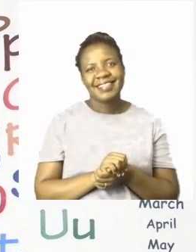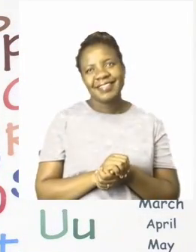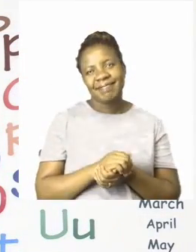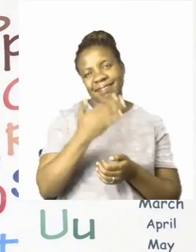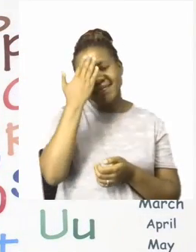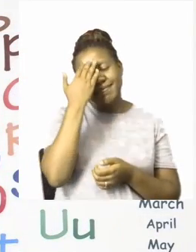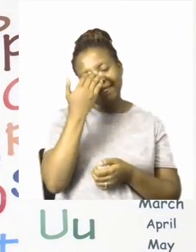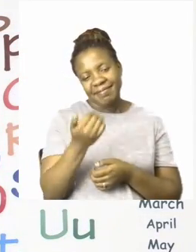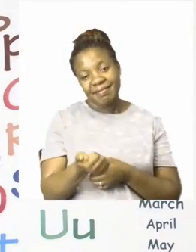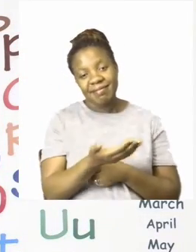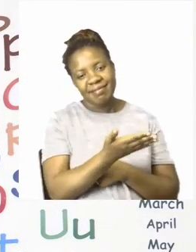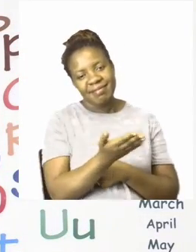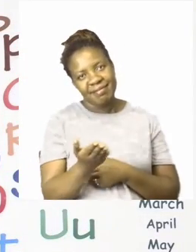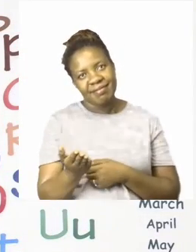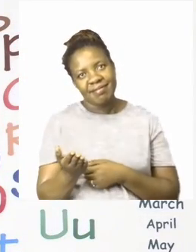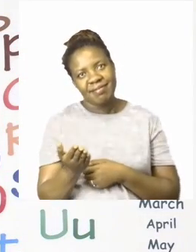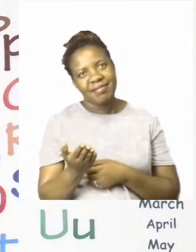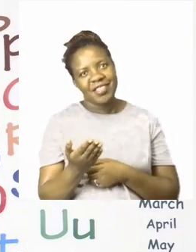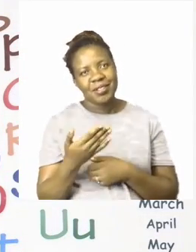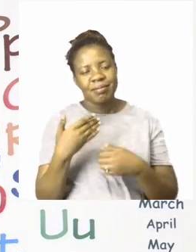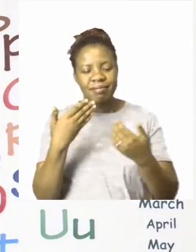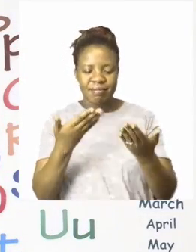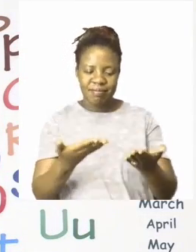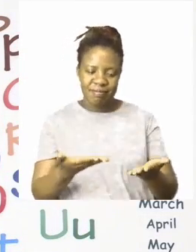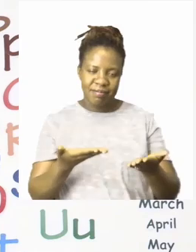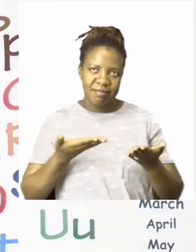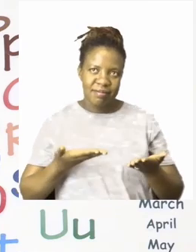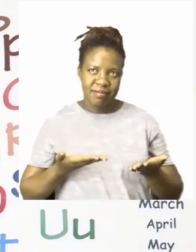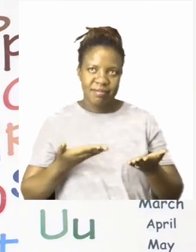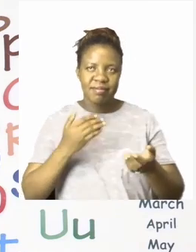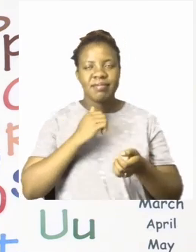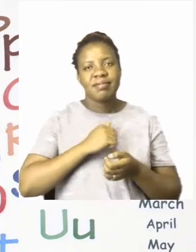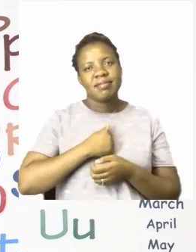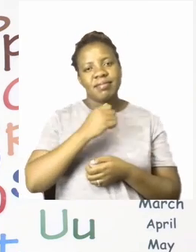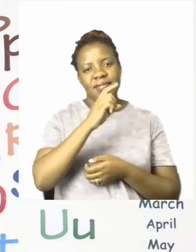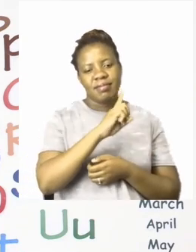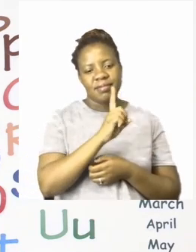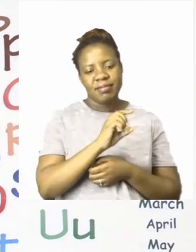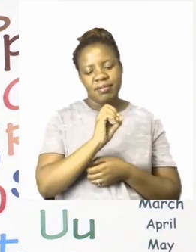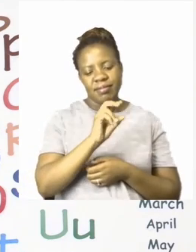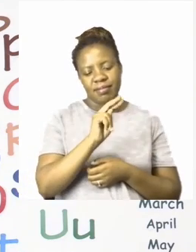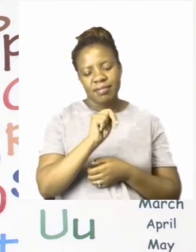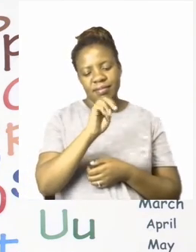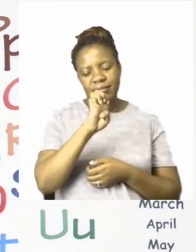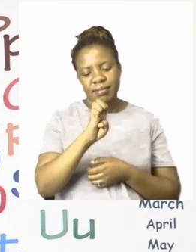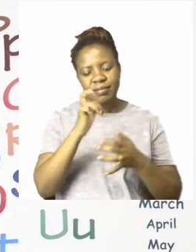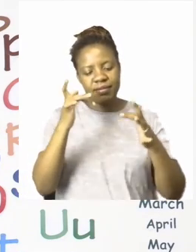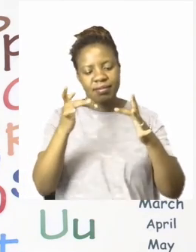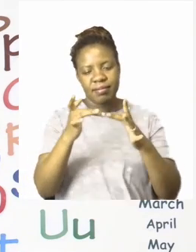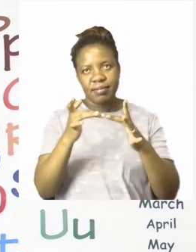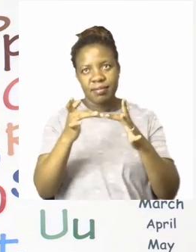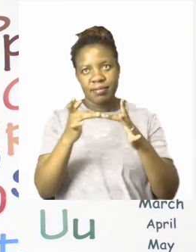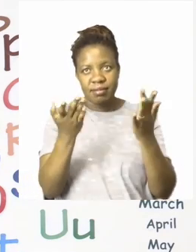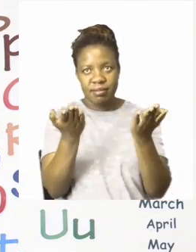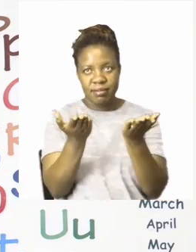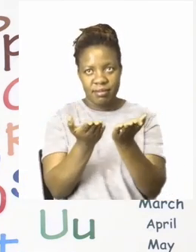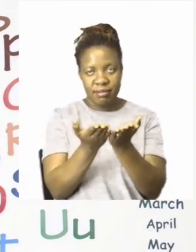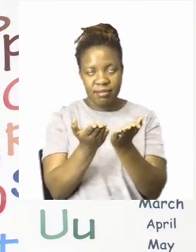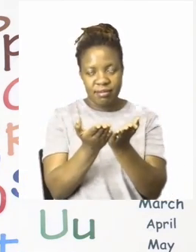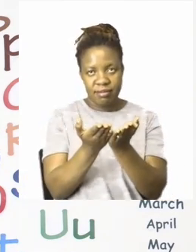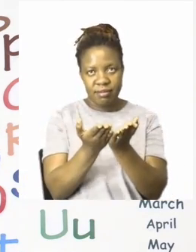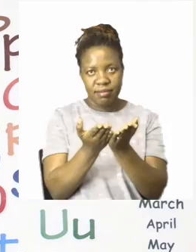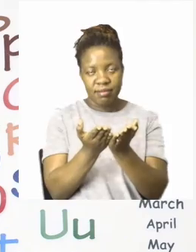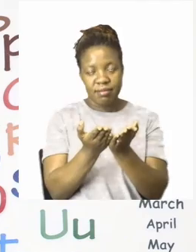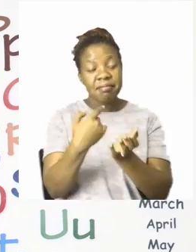Good day, everyone. Welcome to My Zone Online School. I am Teacher